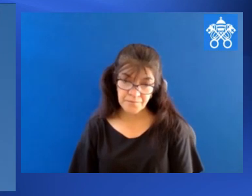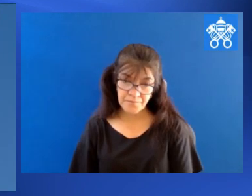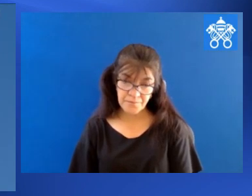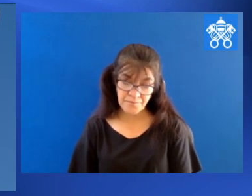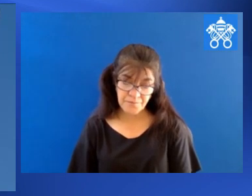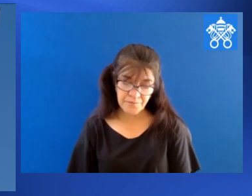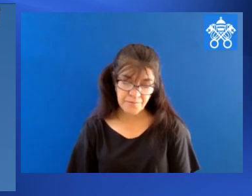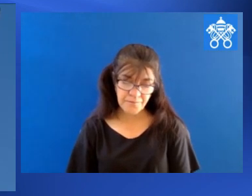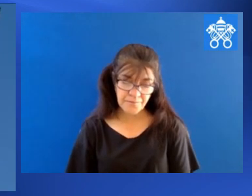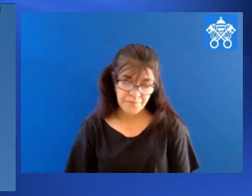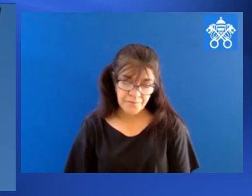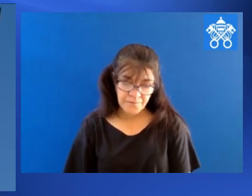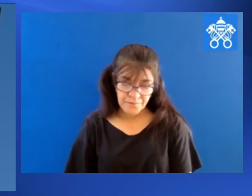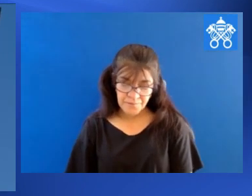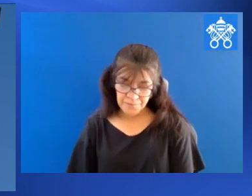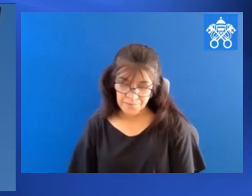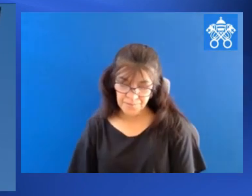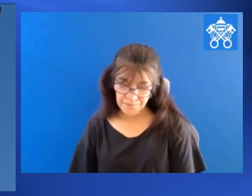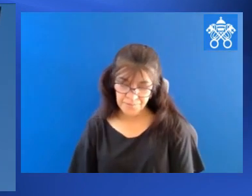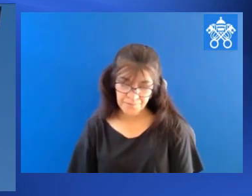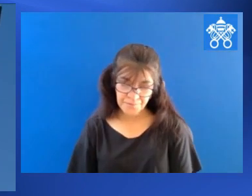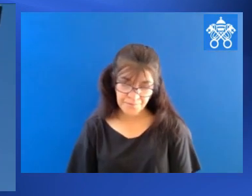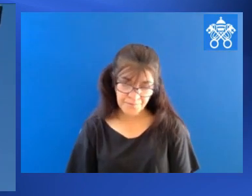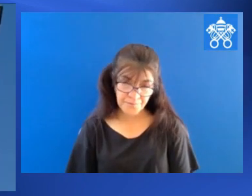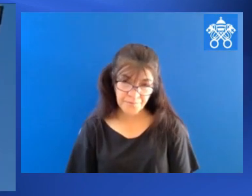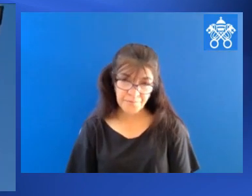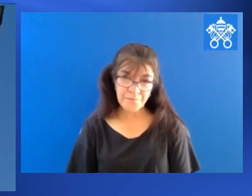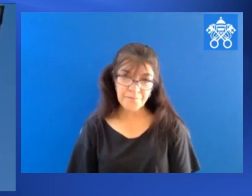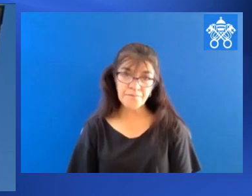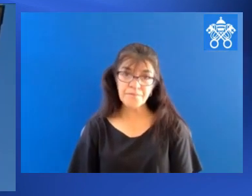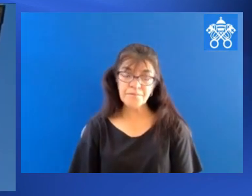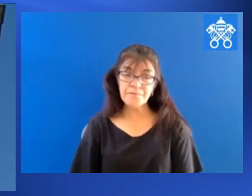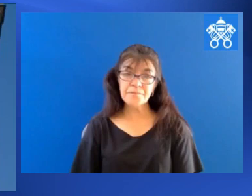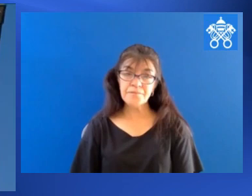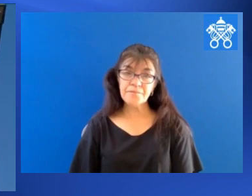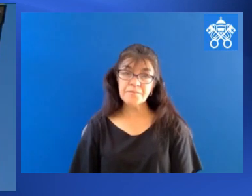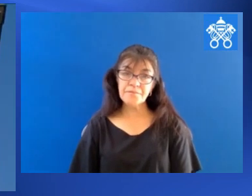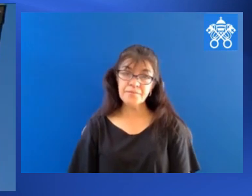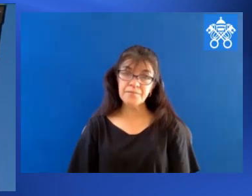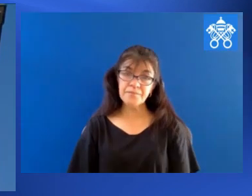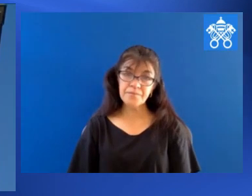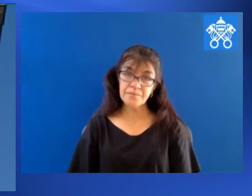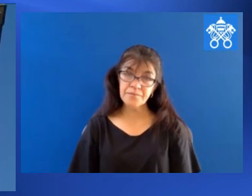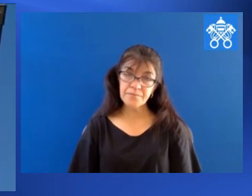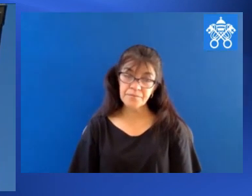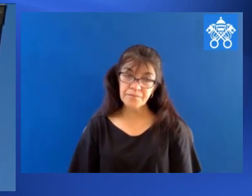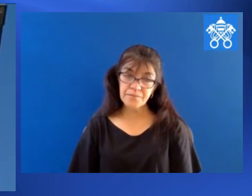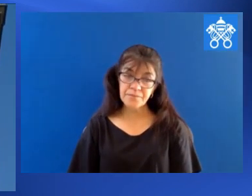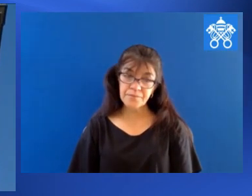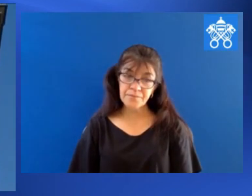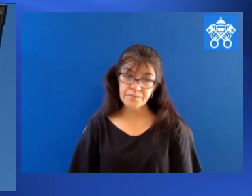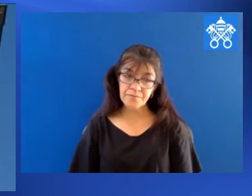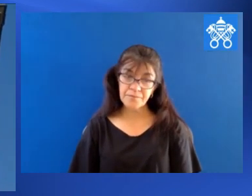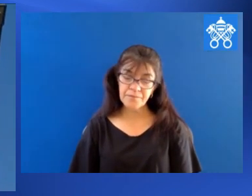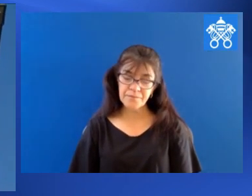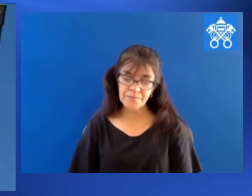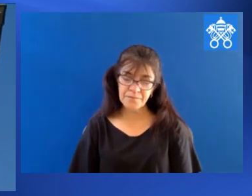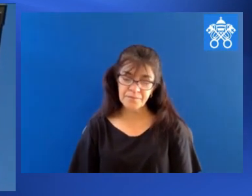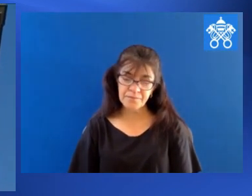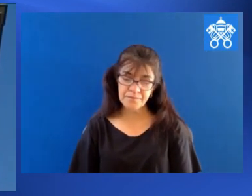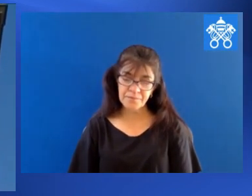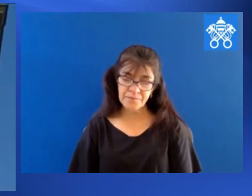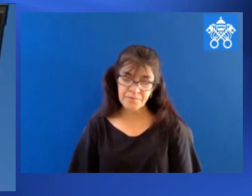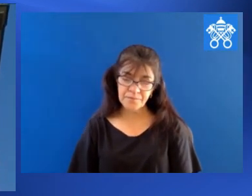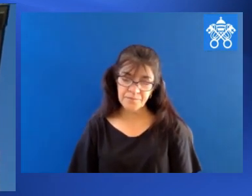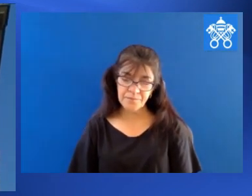some through Luminous Radio, we have others tuning in through other local or diocesan radio stations or our